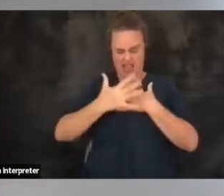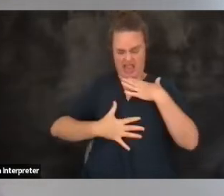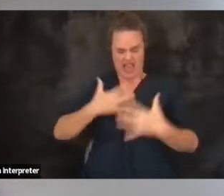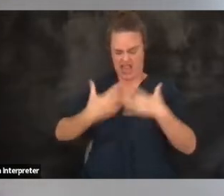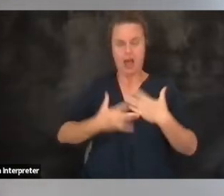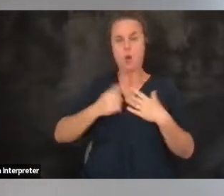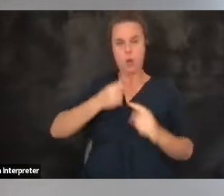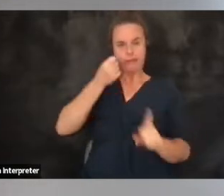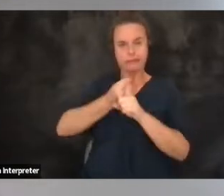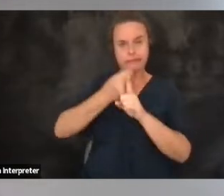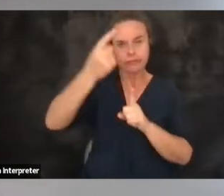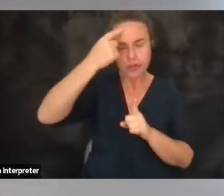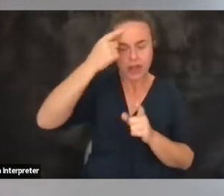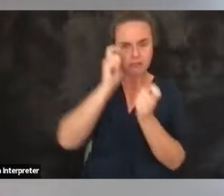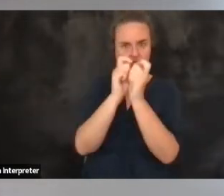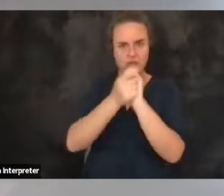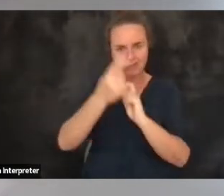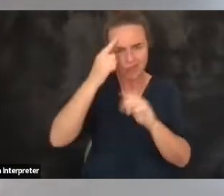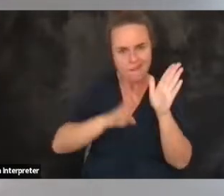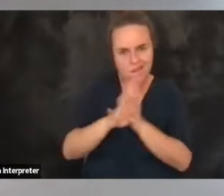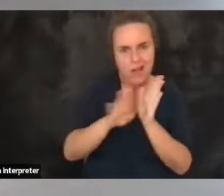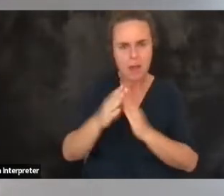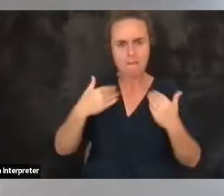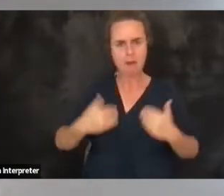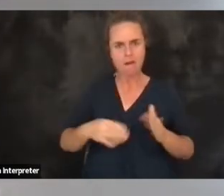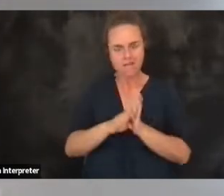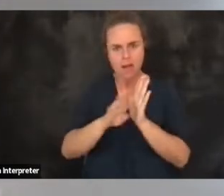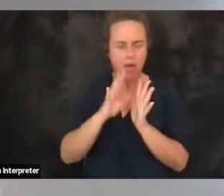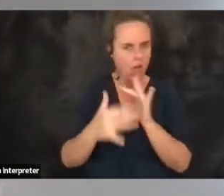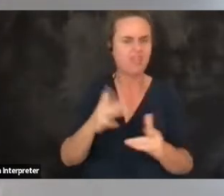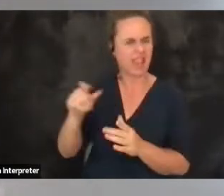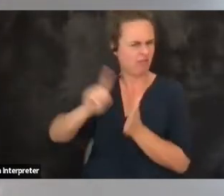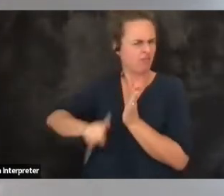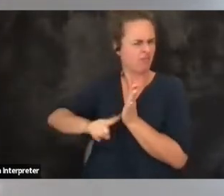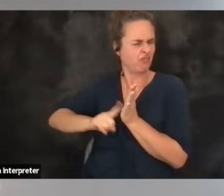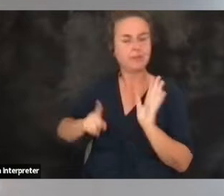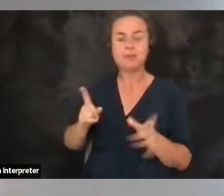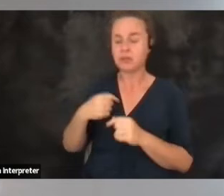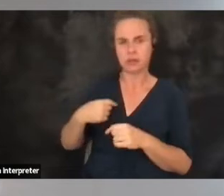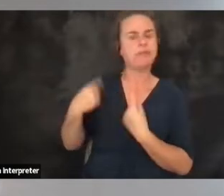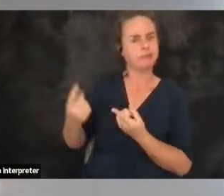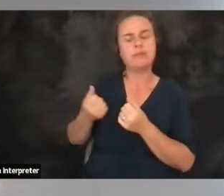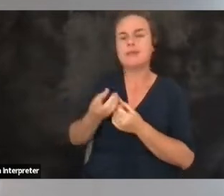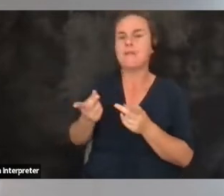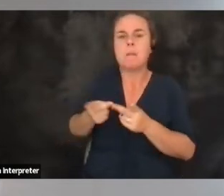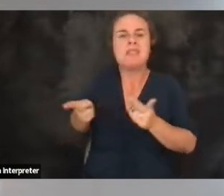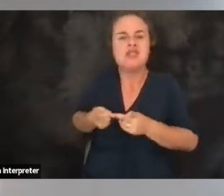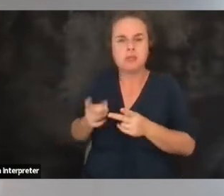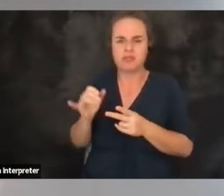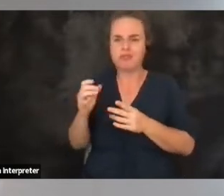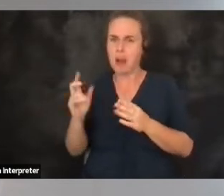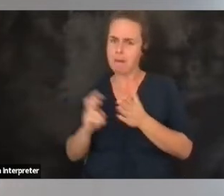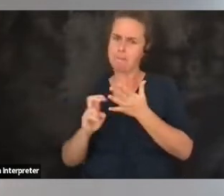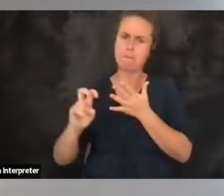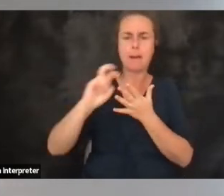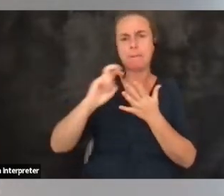and developmental trajectory. Krista previously held several positions that integrate developmental adversity, education, and public